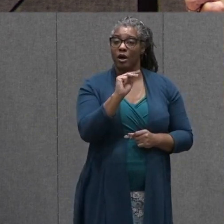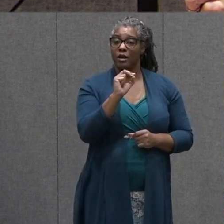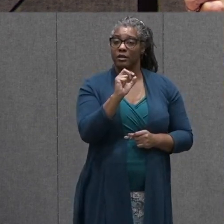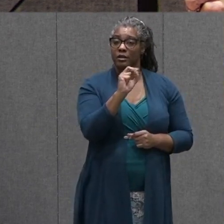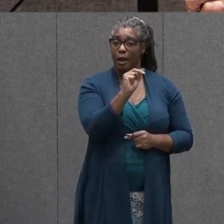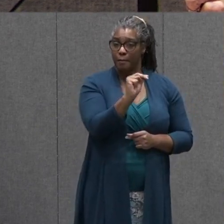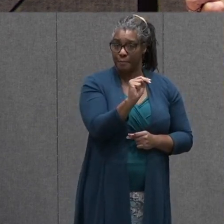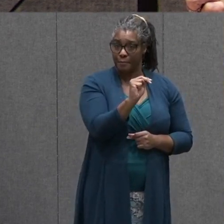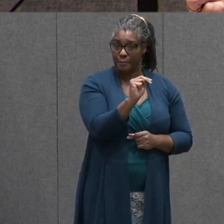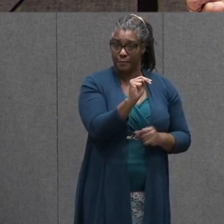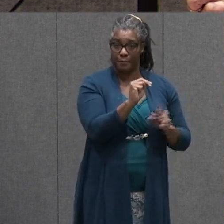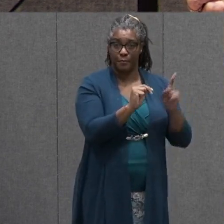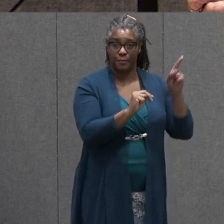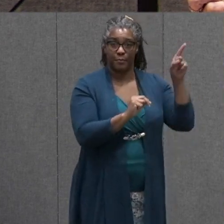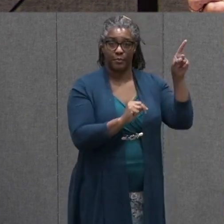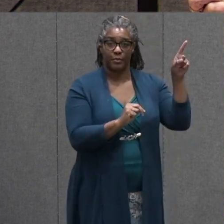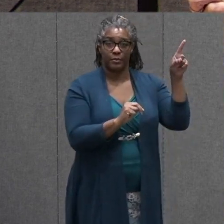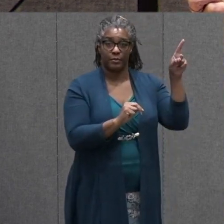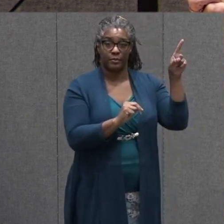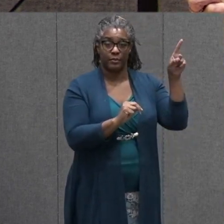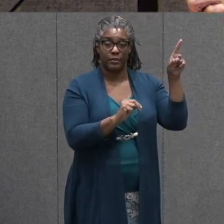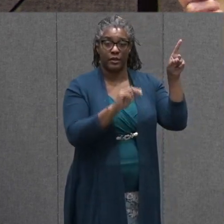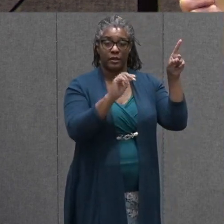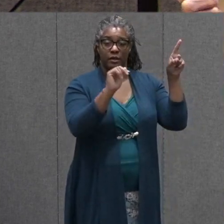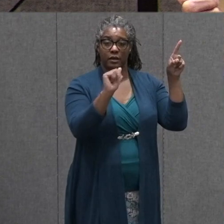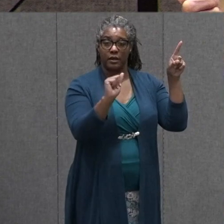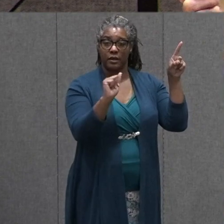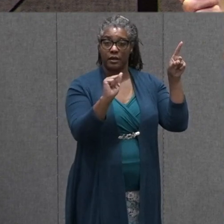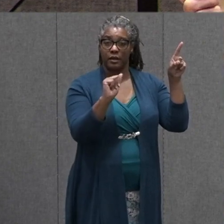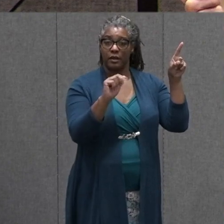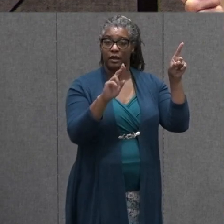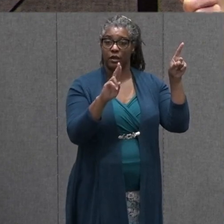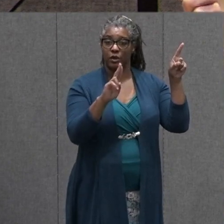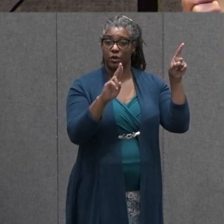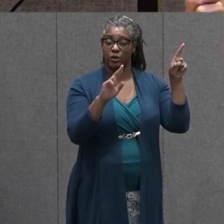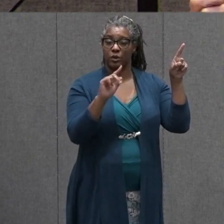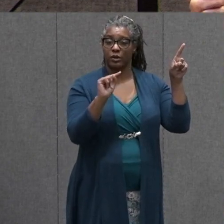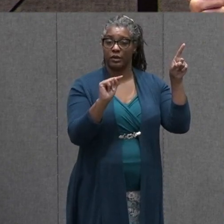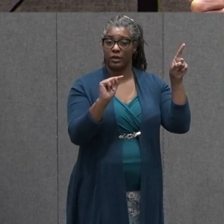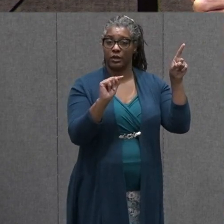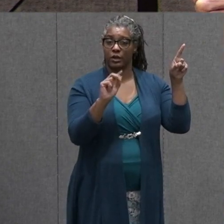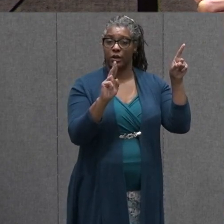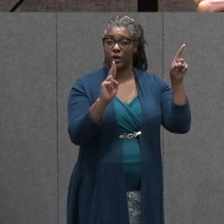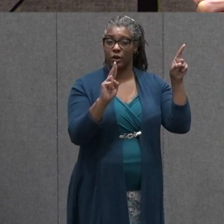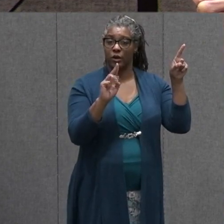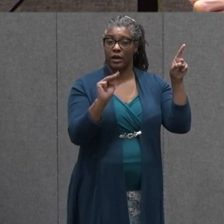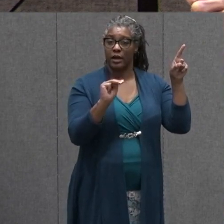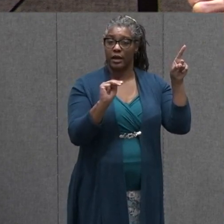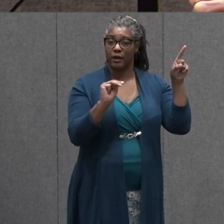I'm going to underline dis, because we've seen that before in other words. In disappear,